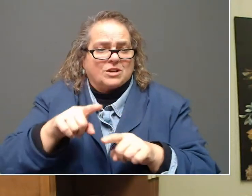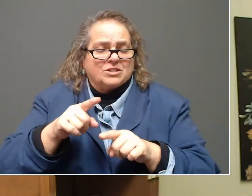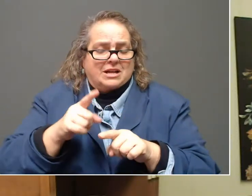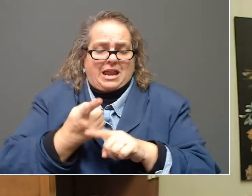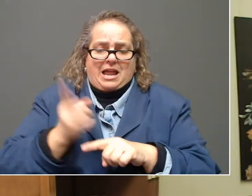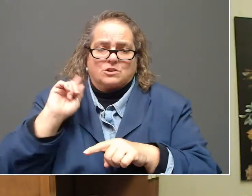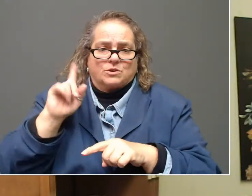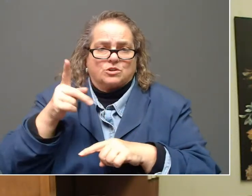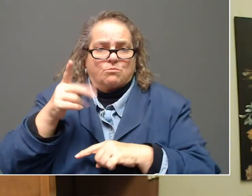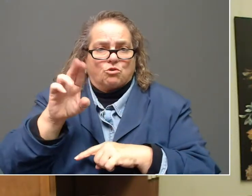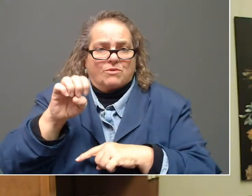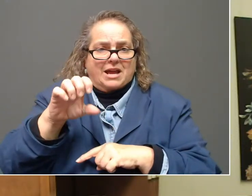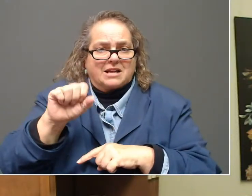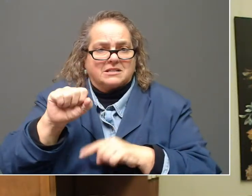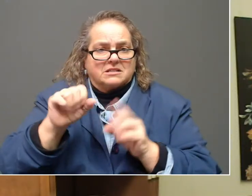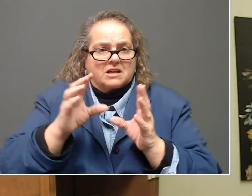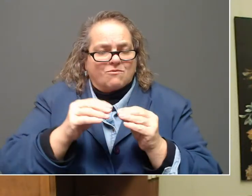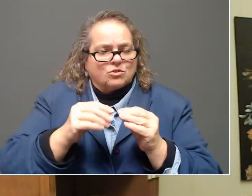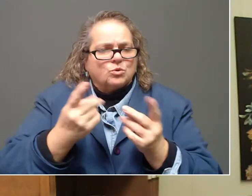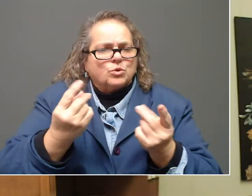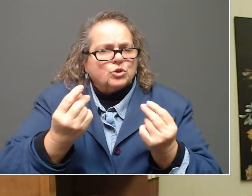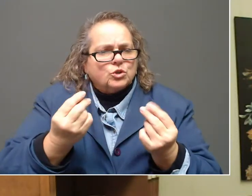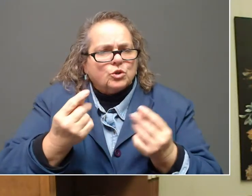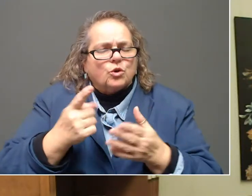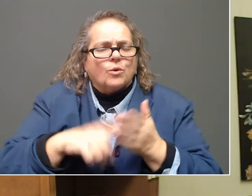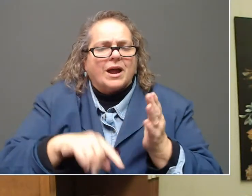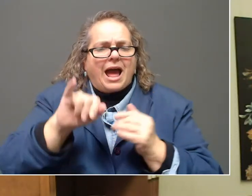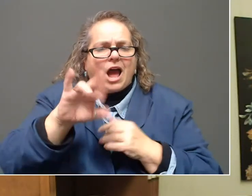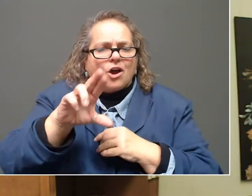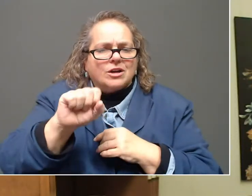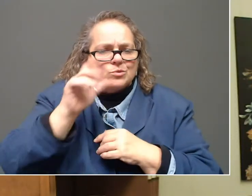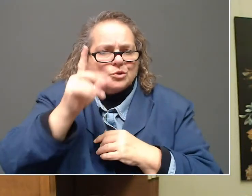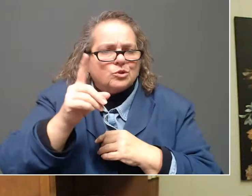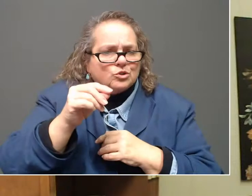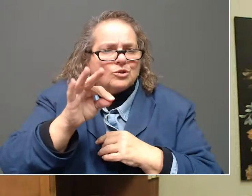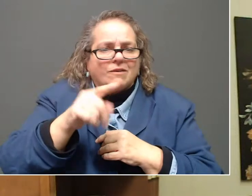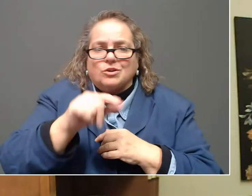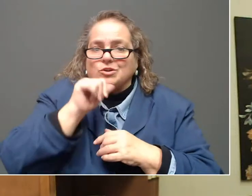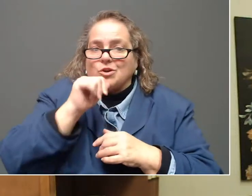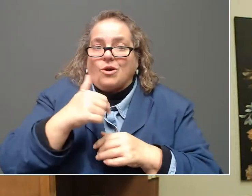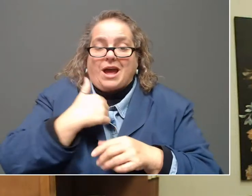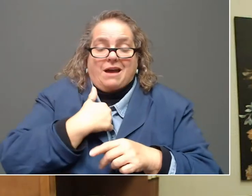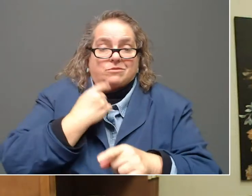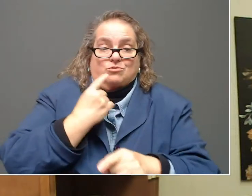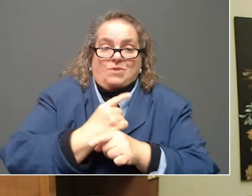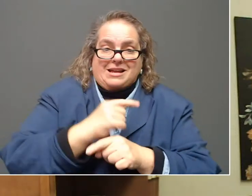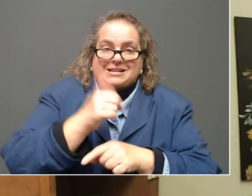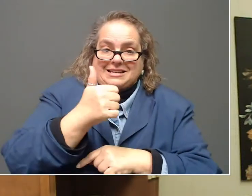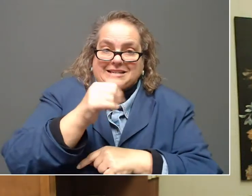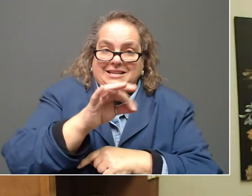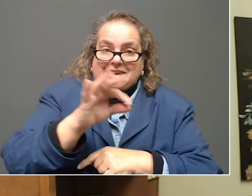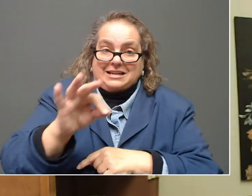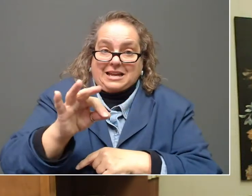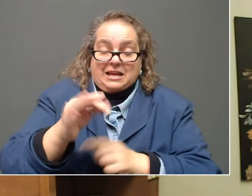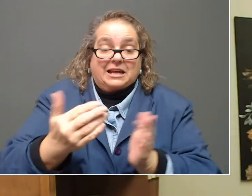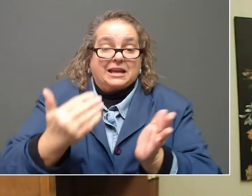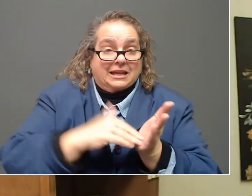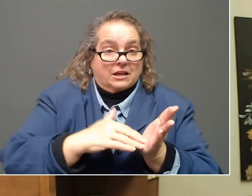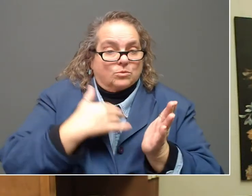a delay in your ability to use that money. Anybody who was moved over from the Bank of